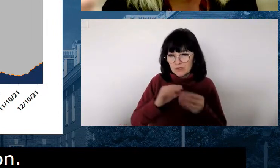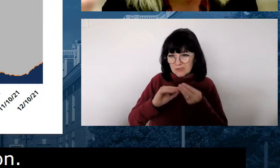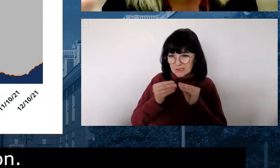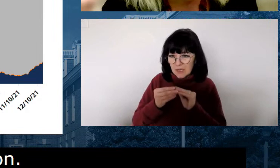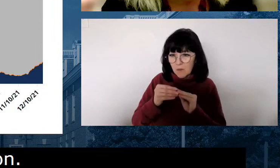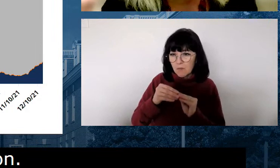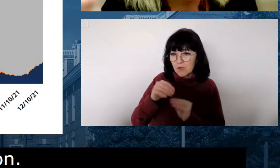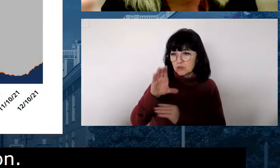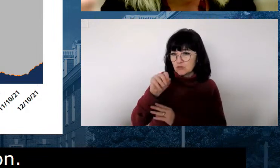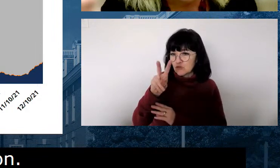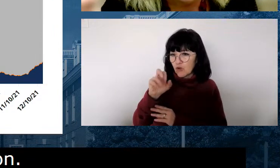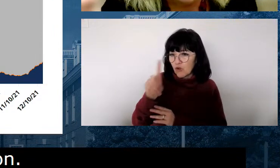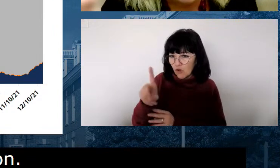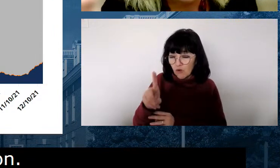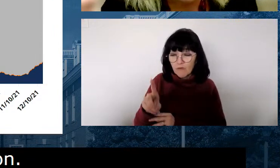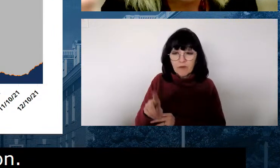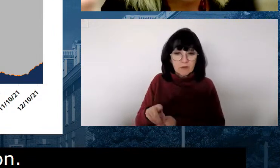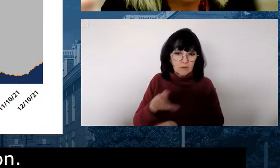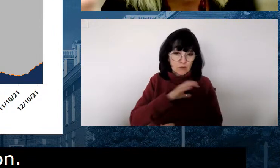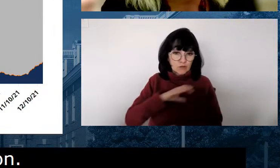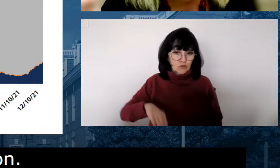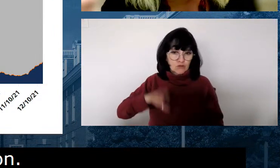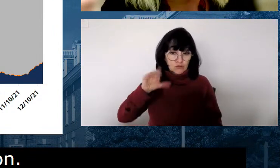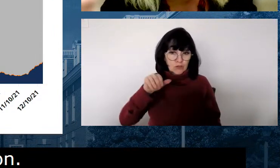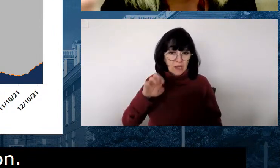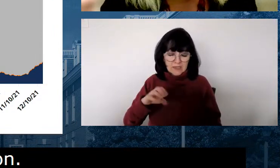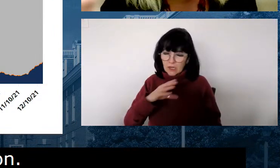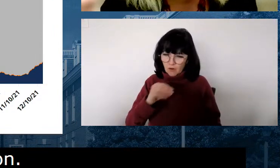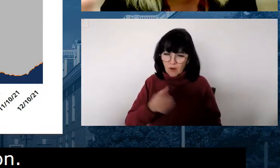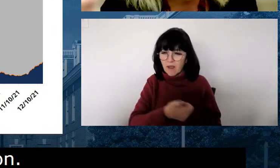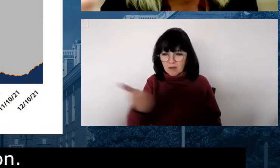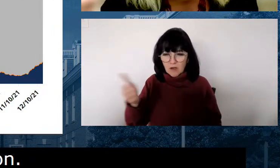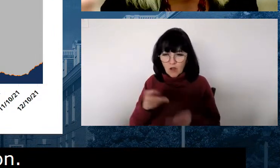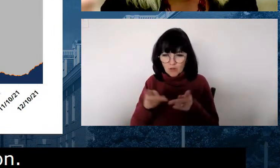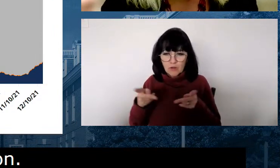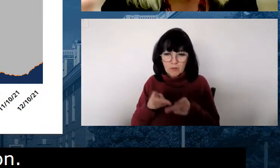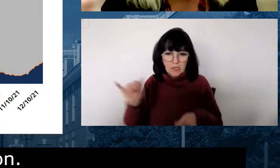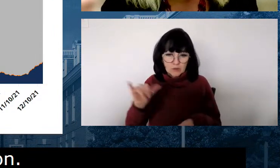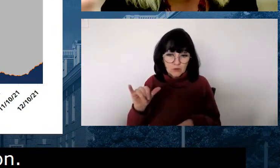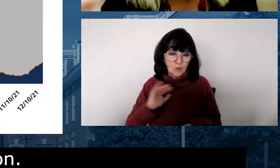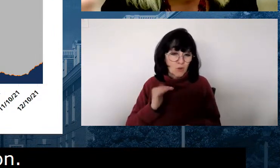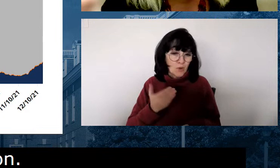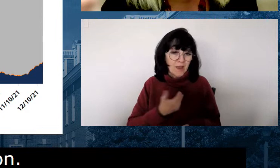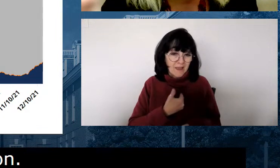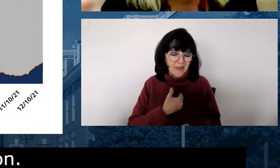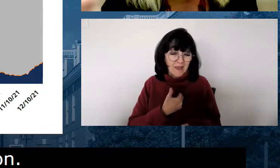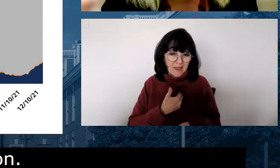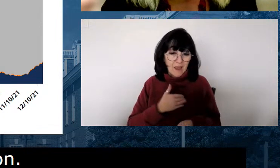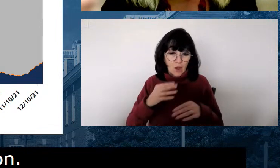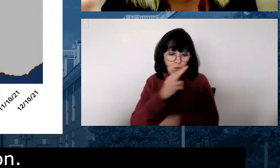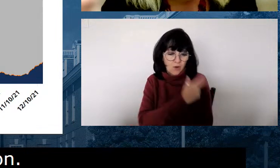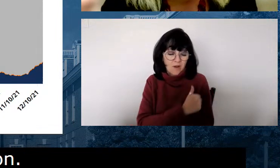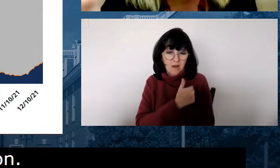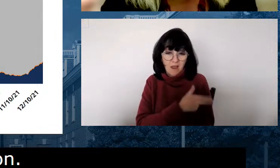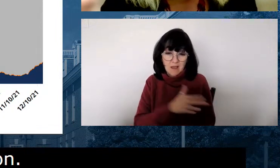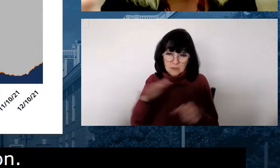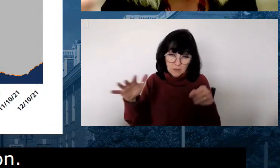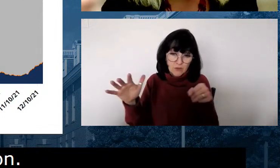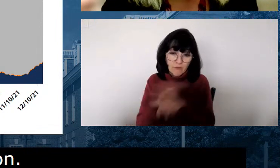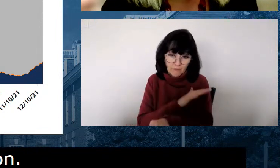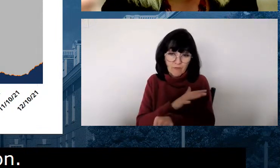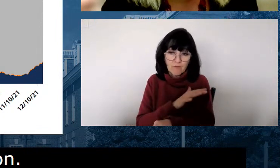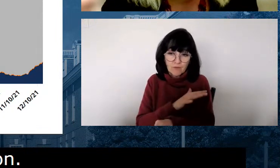both at Christiana Care, but also throughout the state. Our beds are full. We are running at frequently